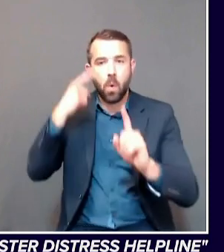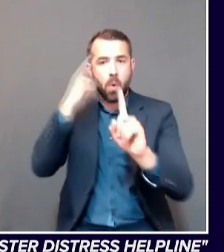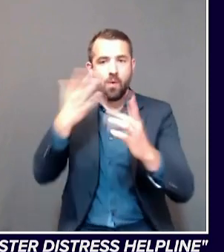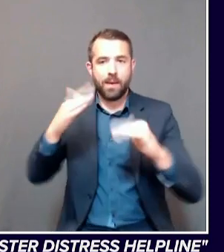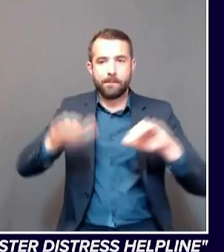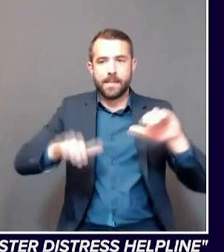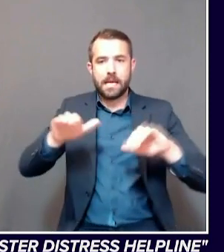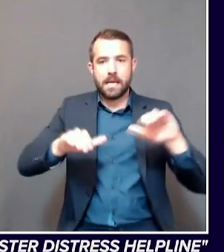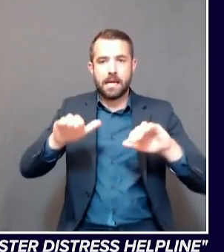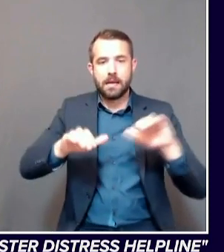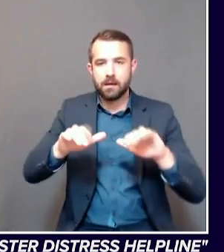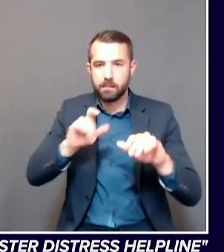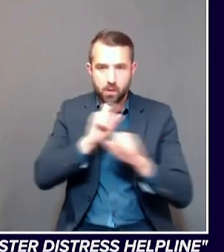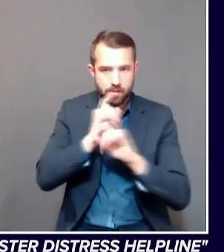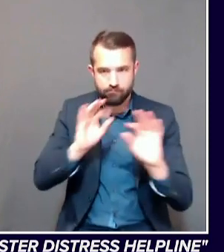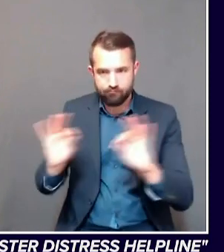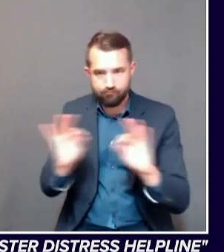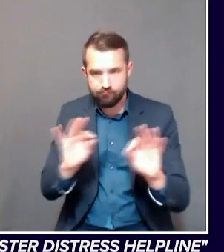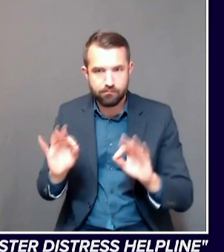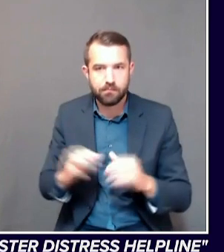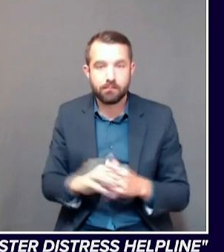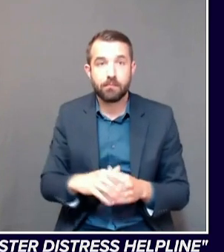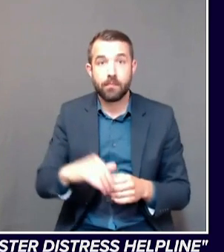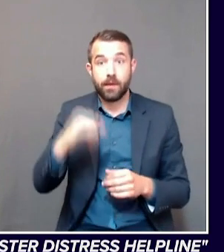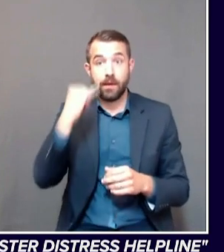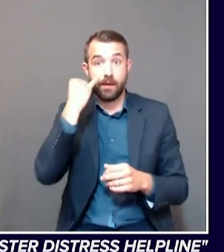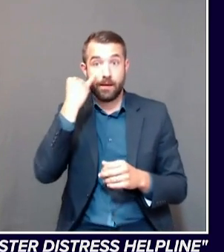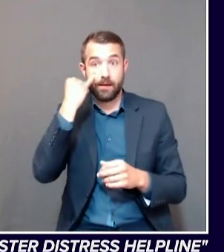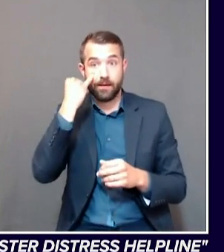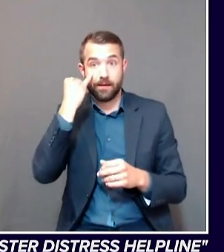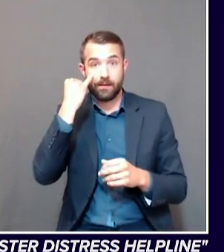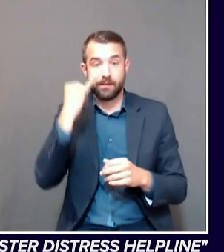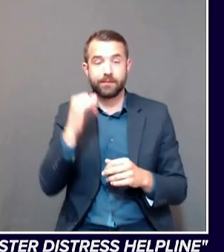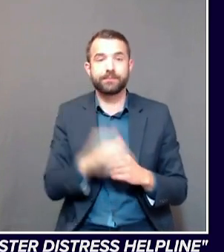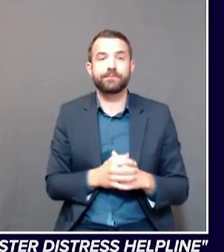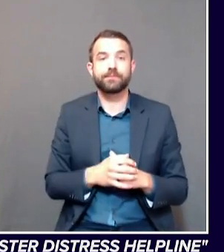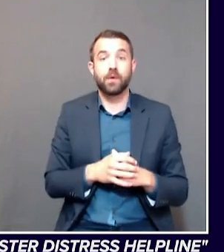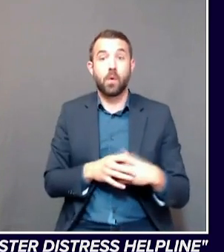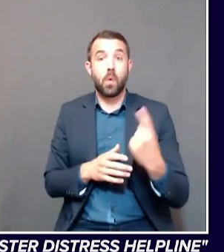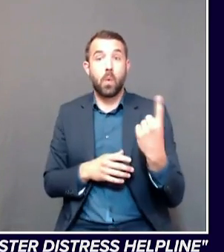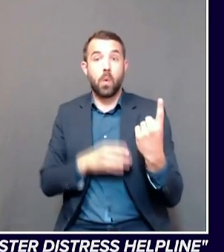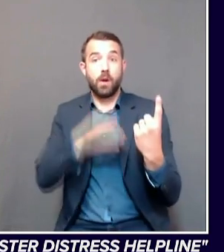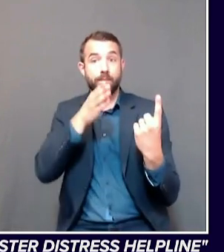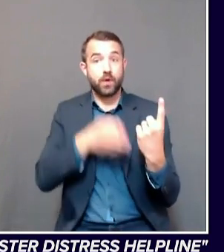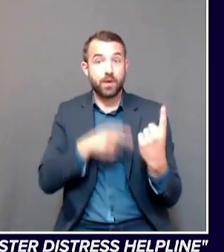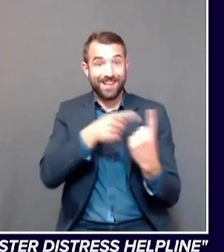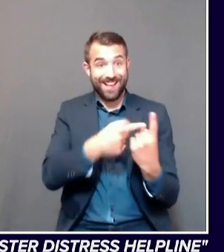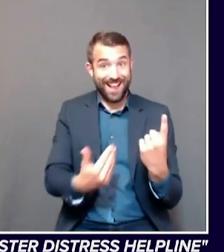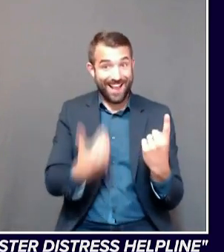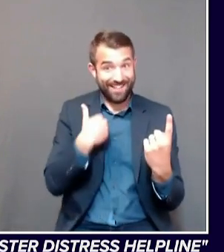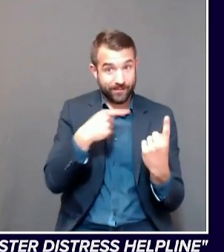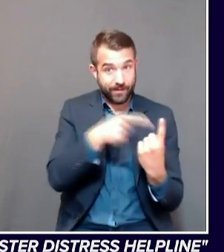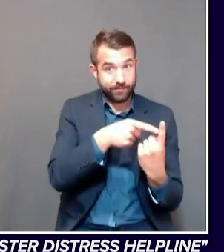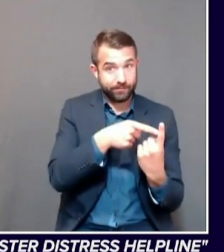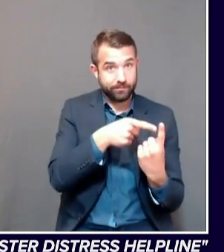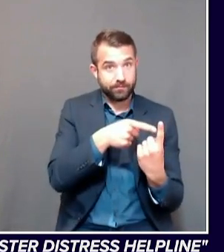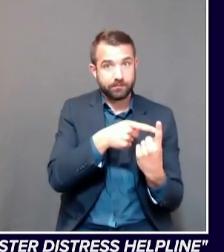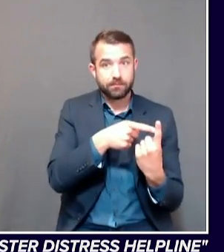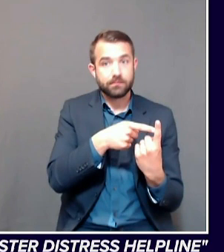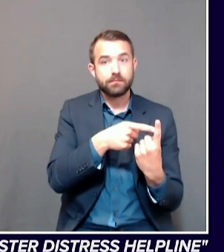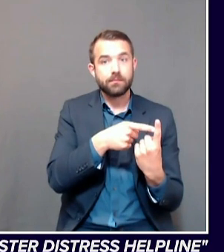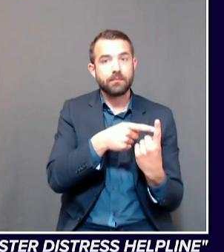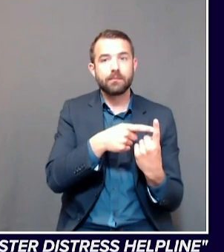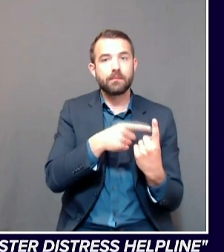symptomatic, or if there is an outbreak in a facility, if there is a single case in a facility, we move immediately